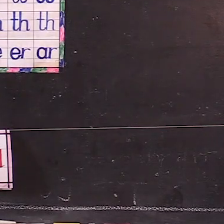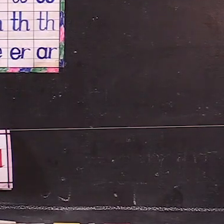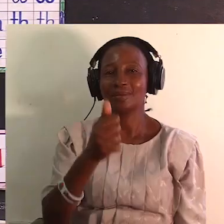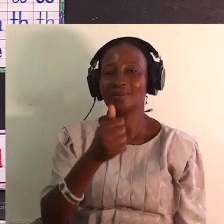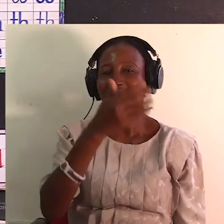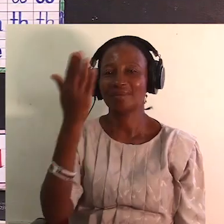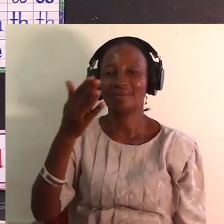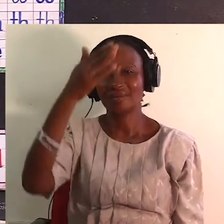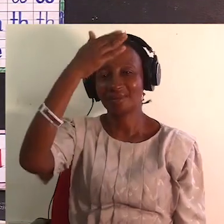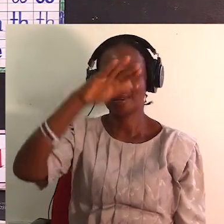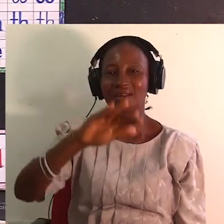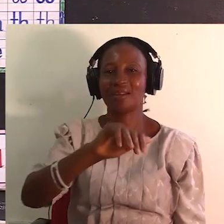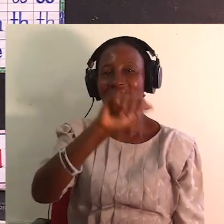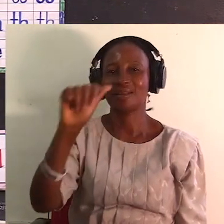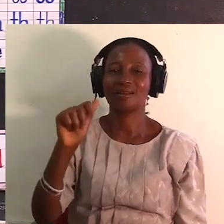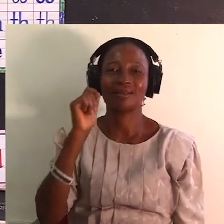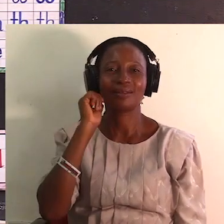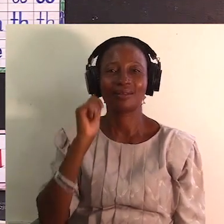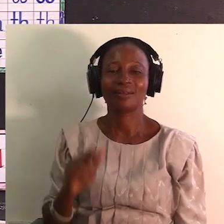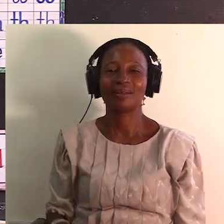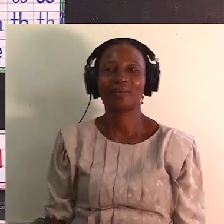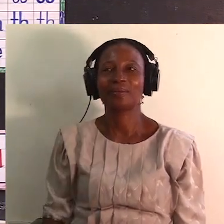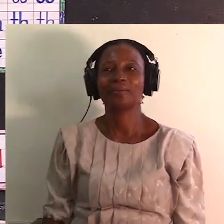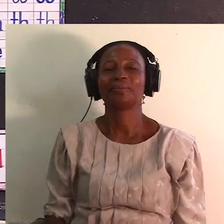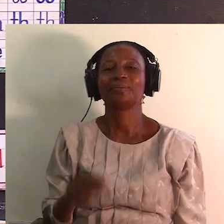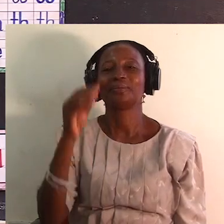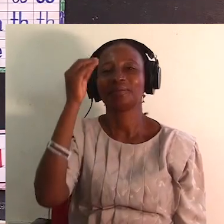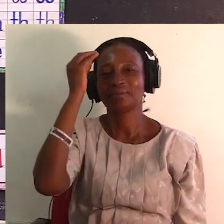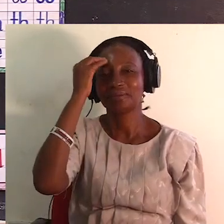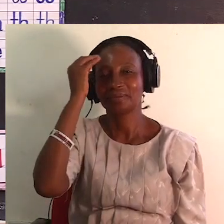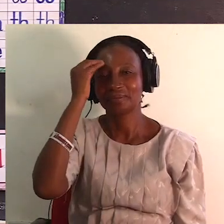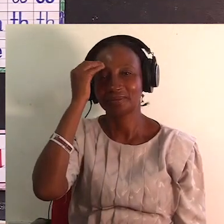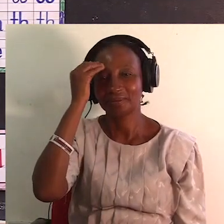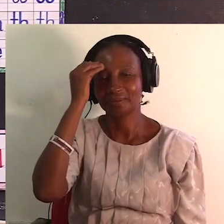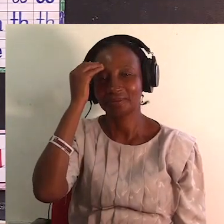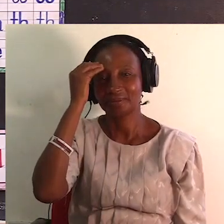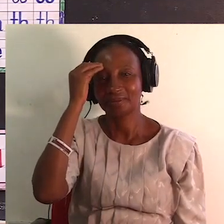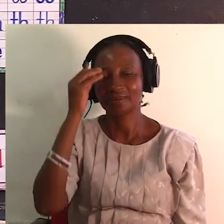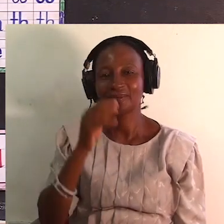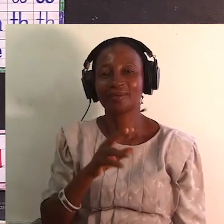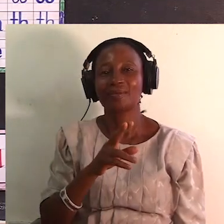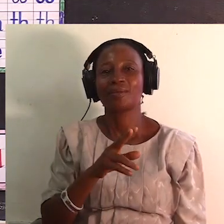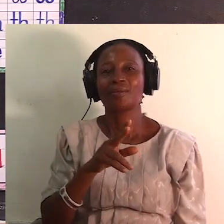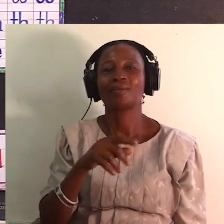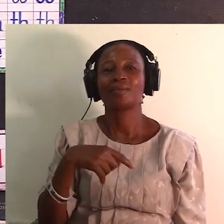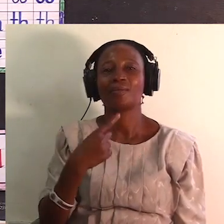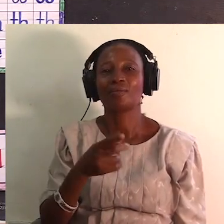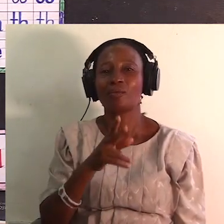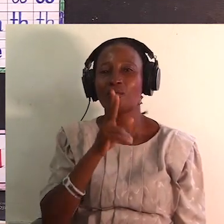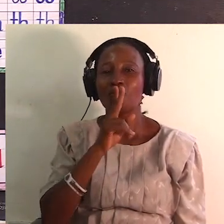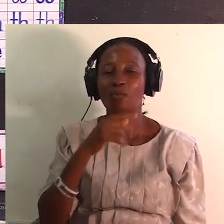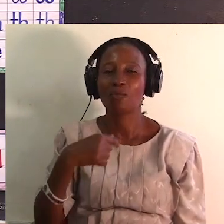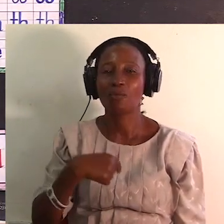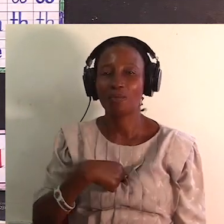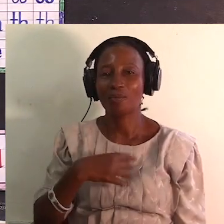Good morning, boys and girls. A reminder of who